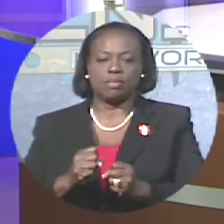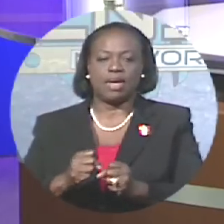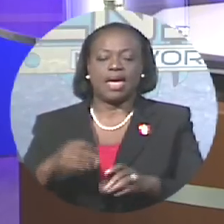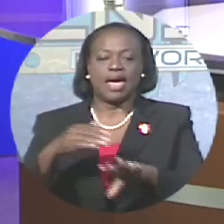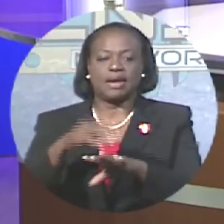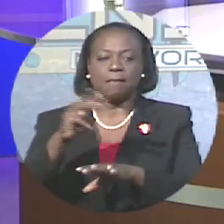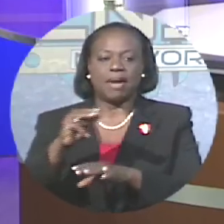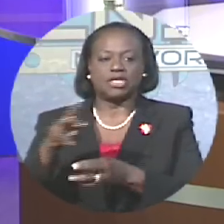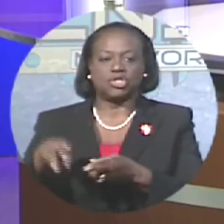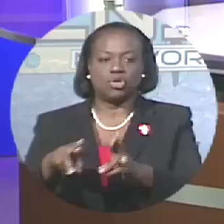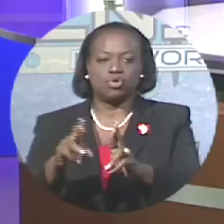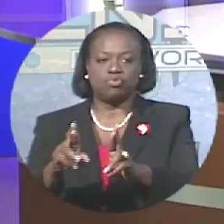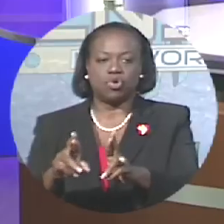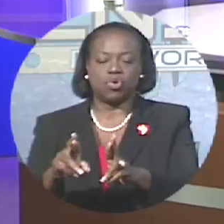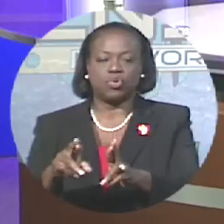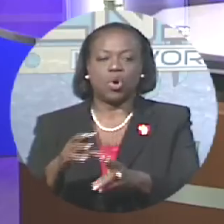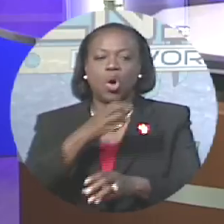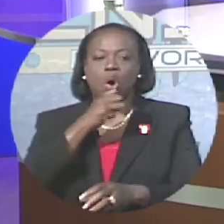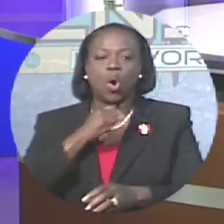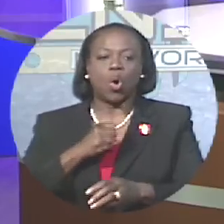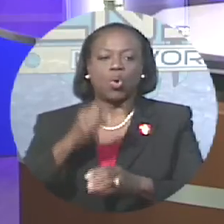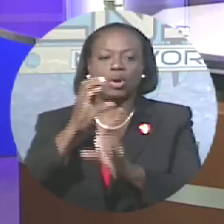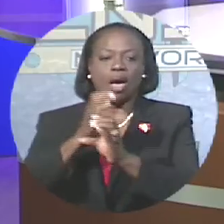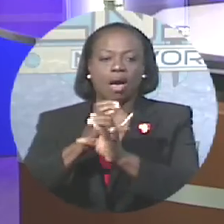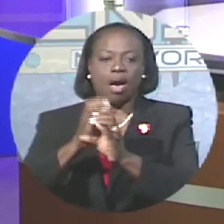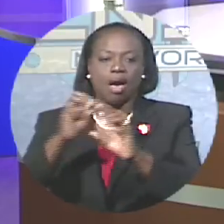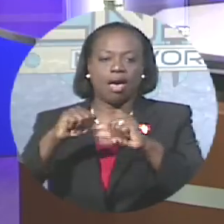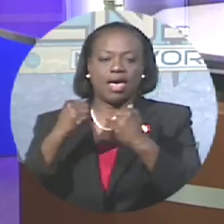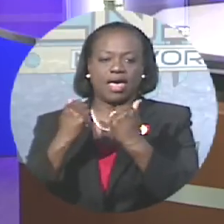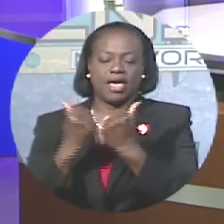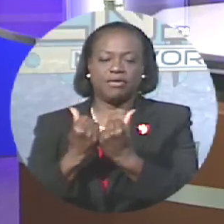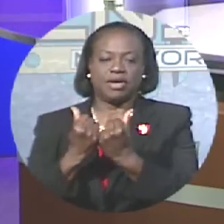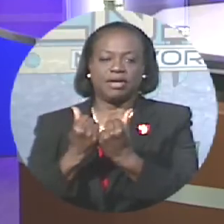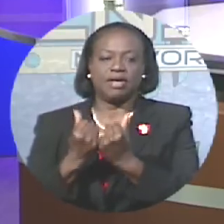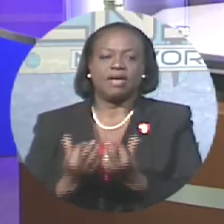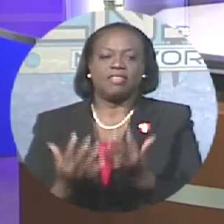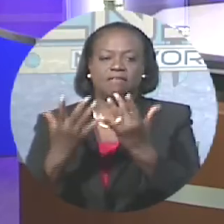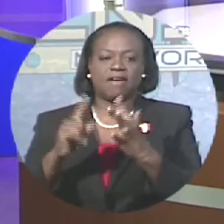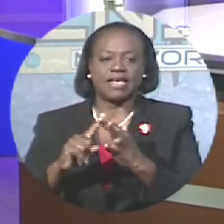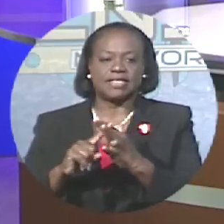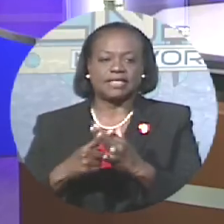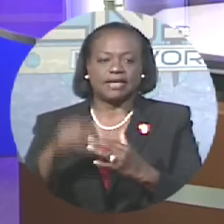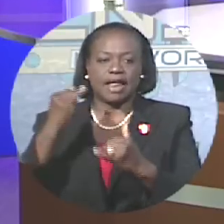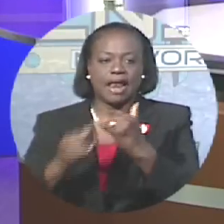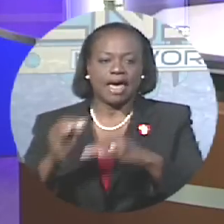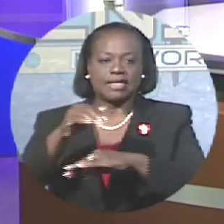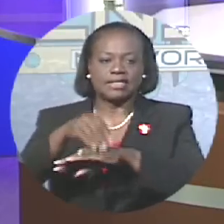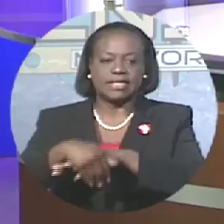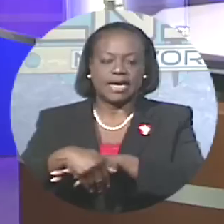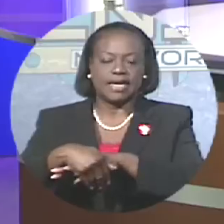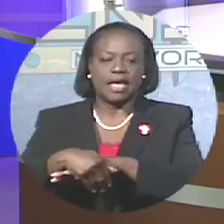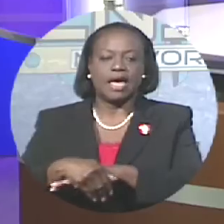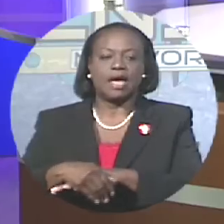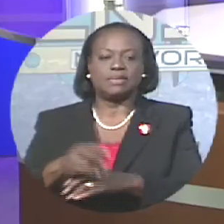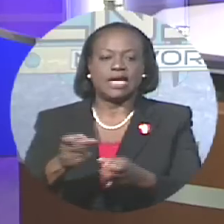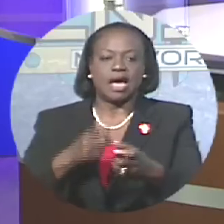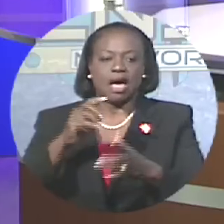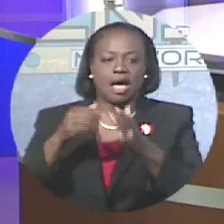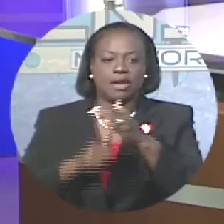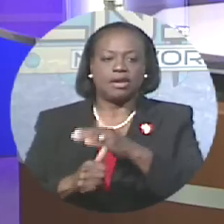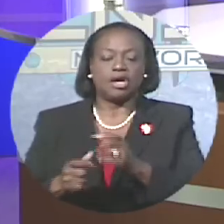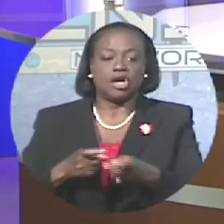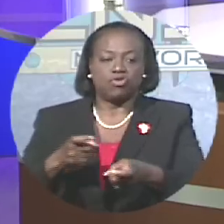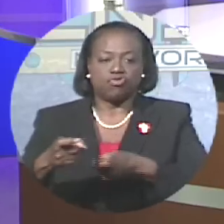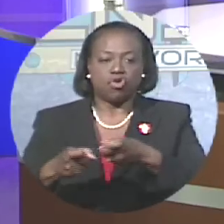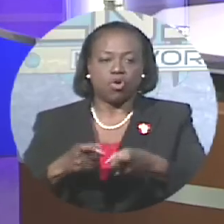Vehicle Facility and across a nearby community. The fire, which broke out last night, was brought under control by this morning, but left a series